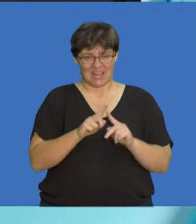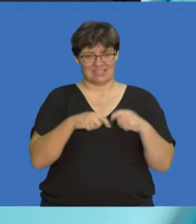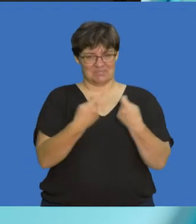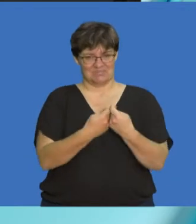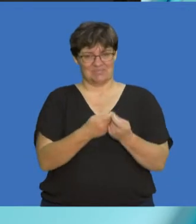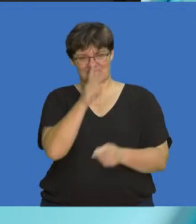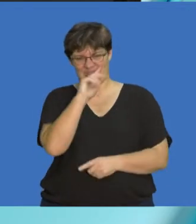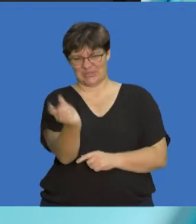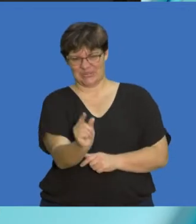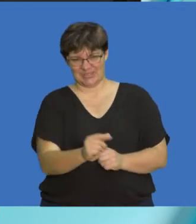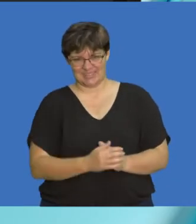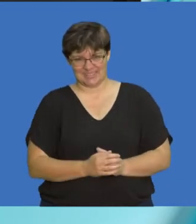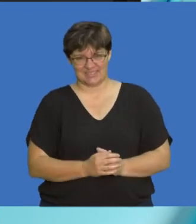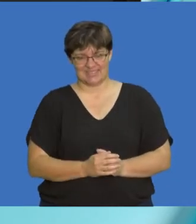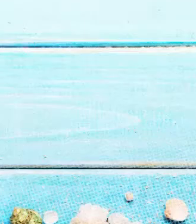jiffy.